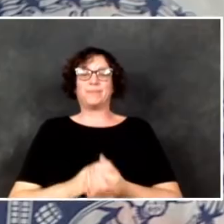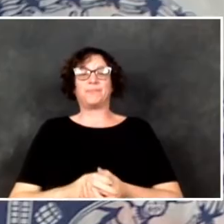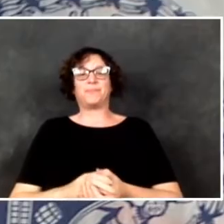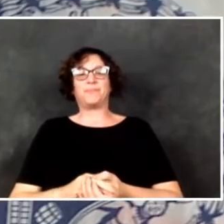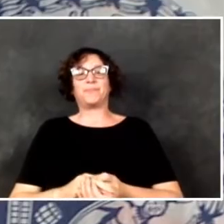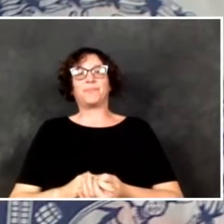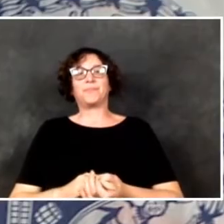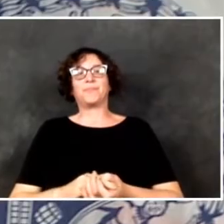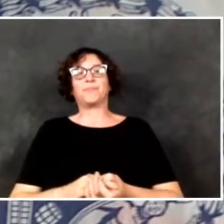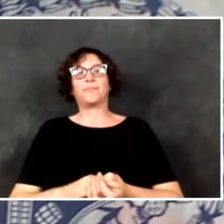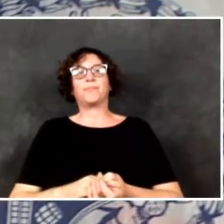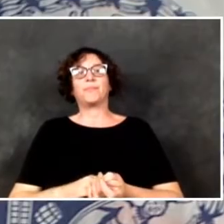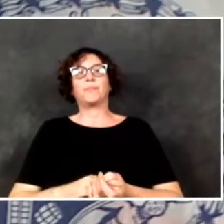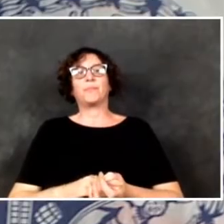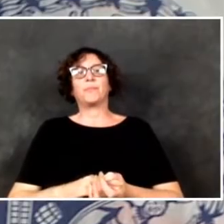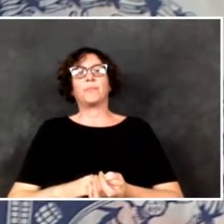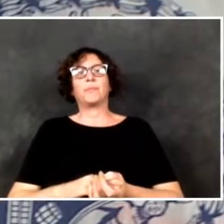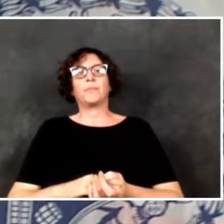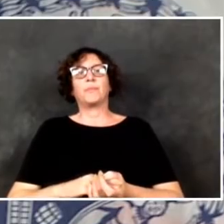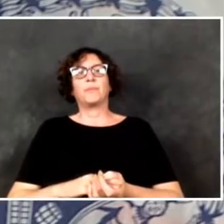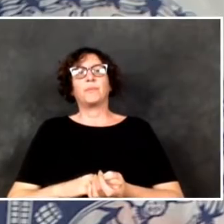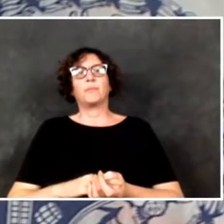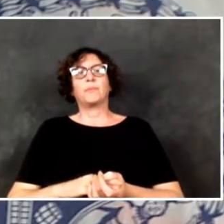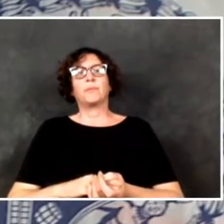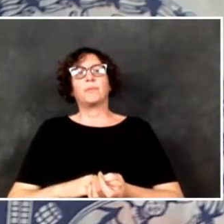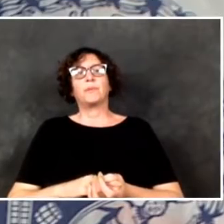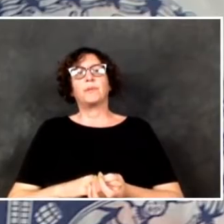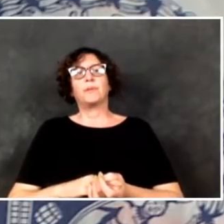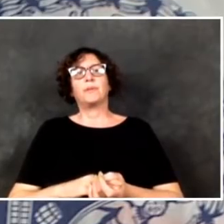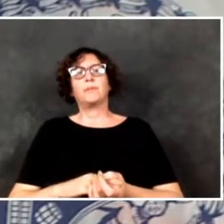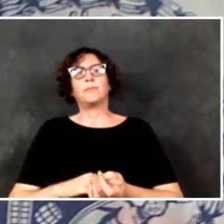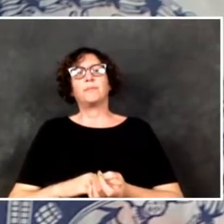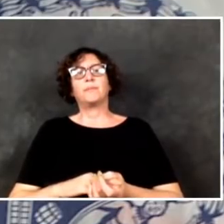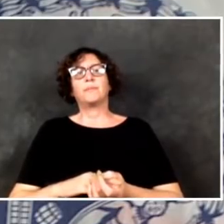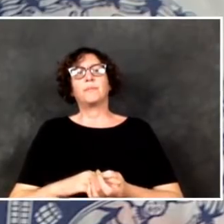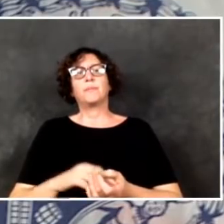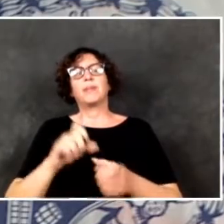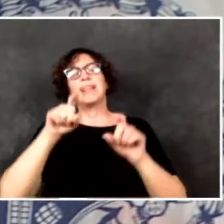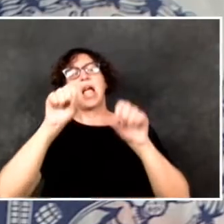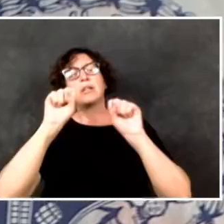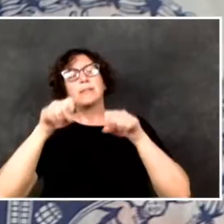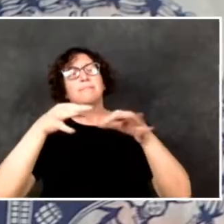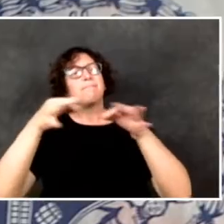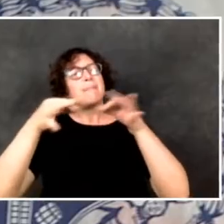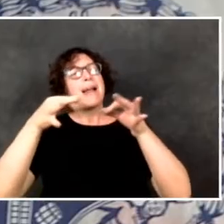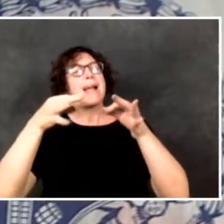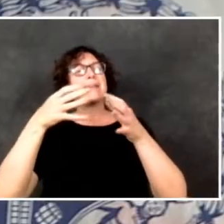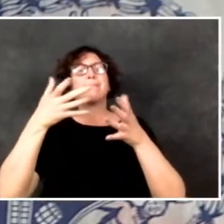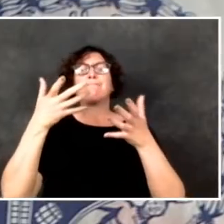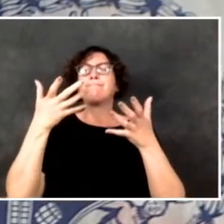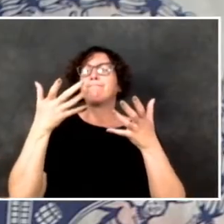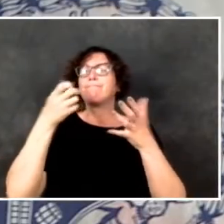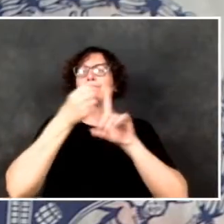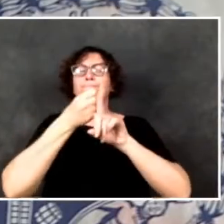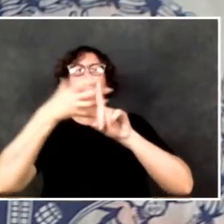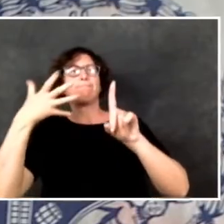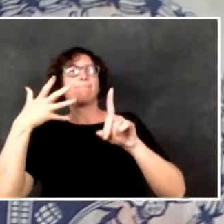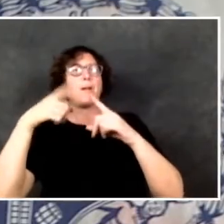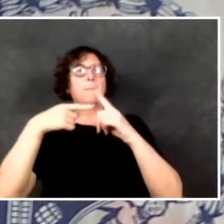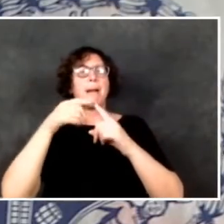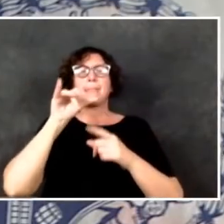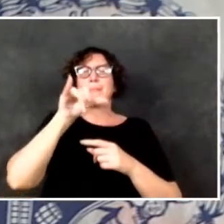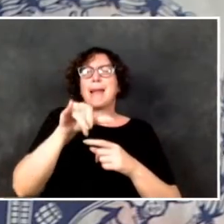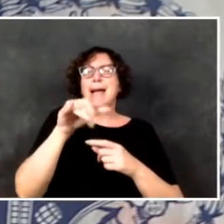de Blasio, for the sort of everyday New Yorker listening who maybe isn't as well-versed in the kind of interpersonal conflict that the city and the state